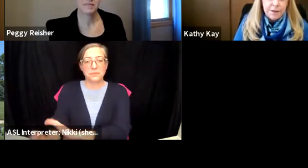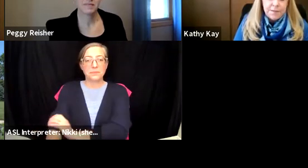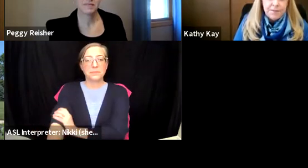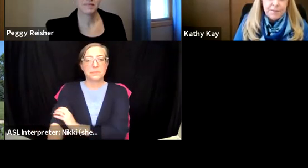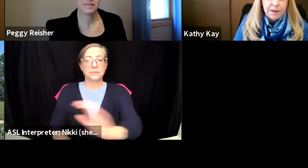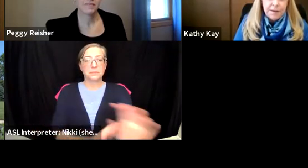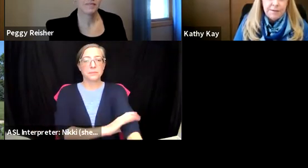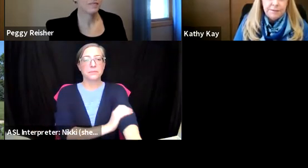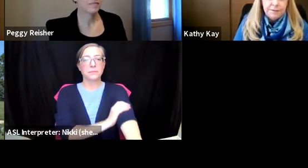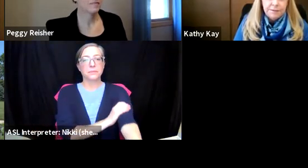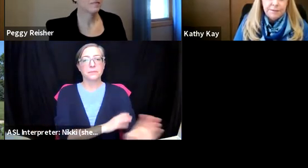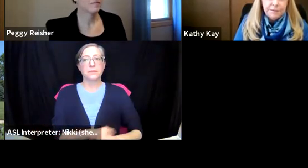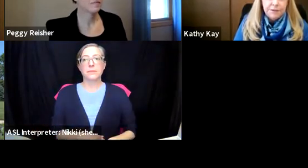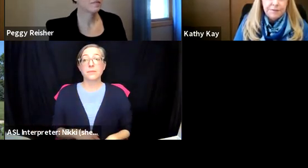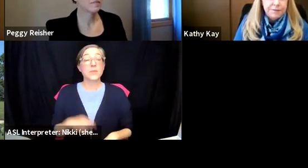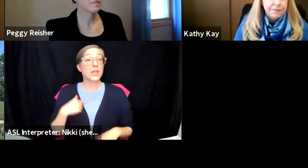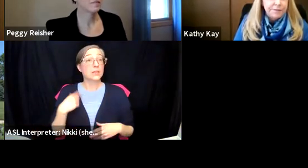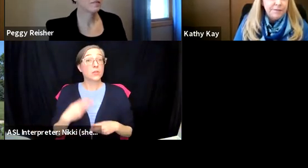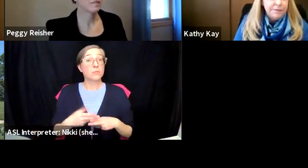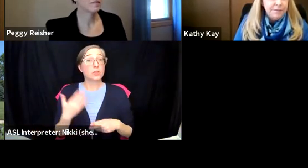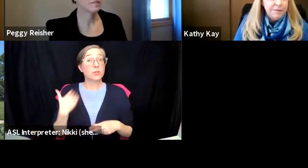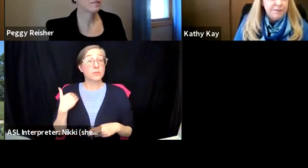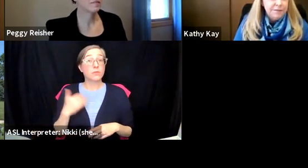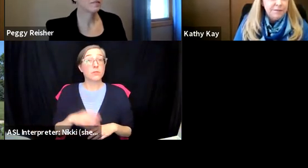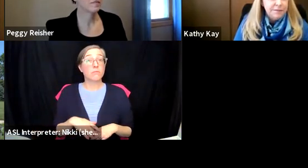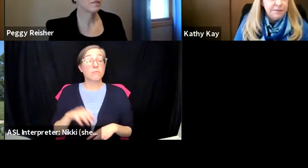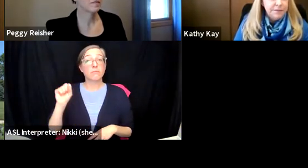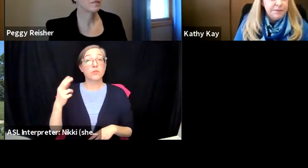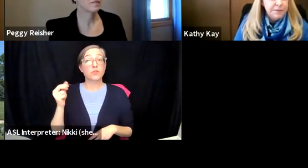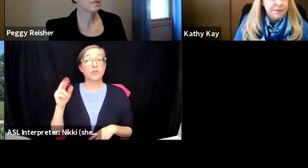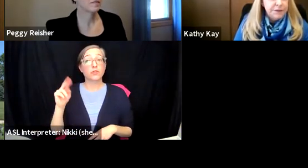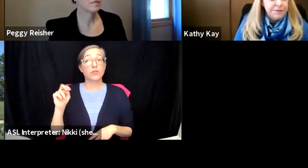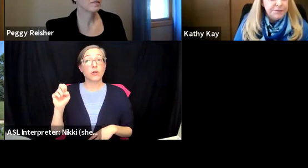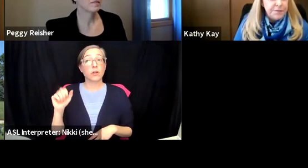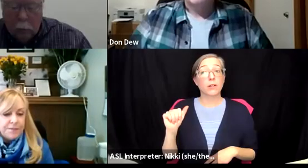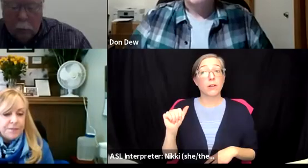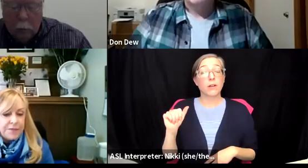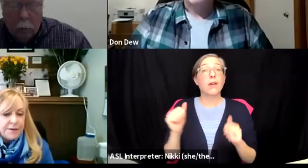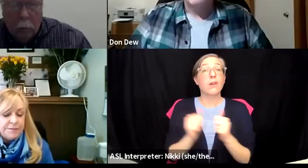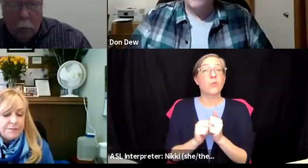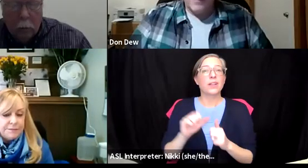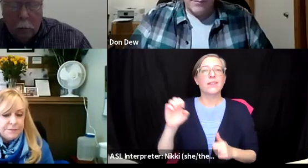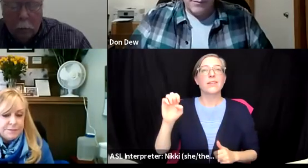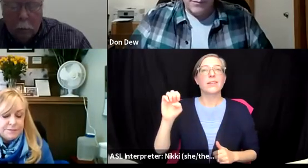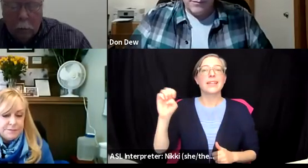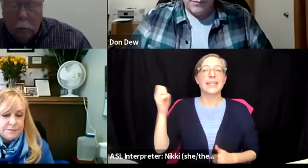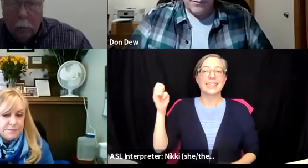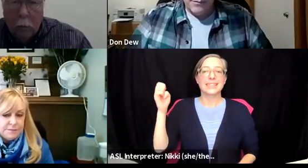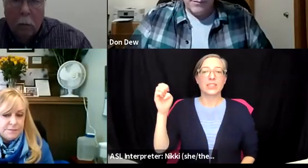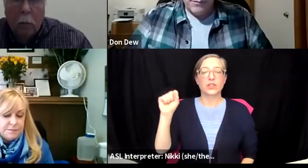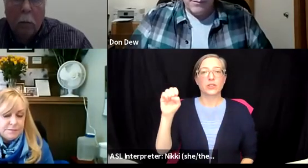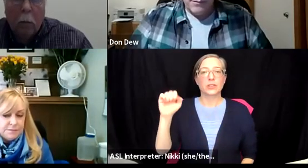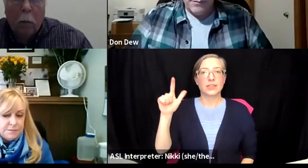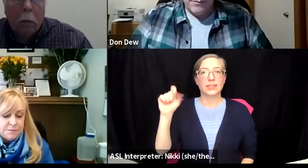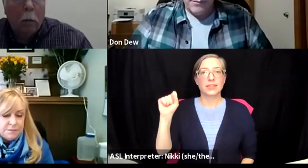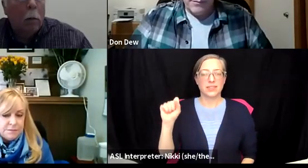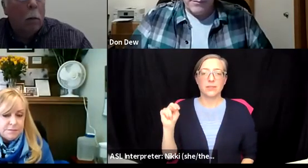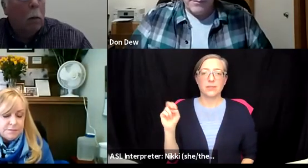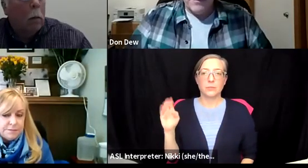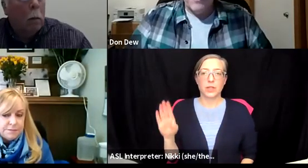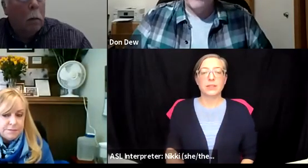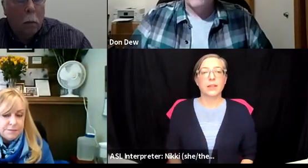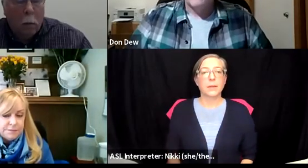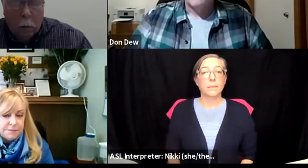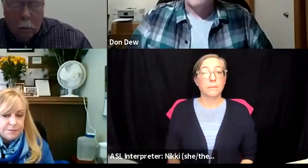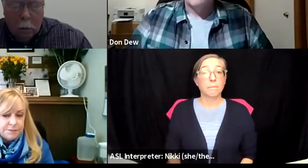So as I mentioned earlier, my name is Shauna Dahlgren. I'm with Easter Seals, Nebraska, and the speakers before me